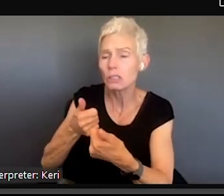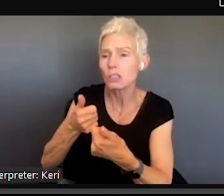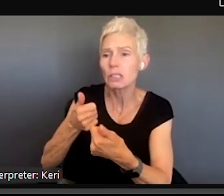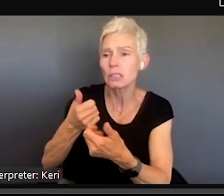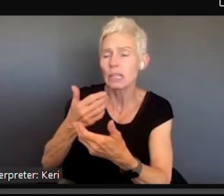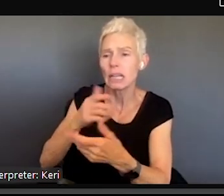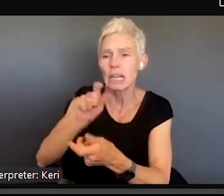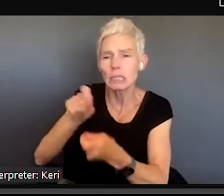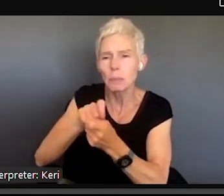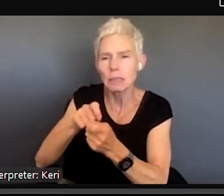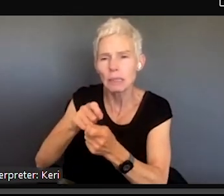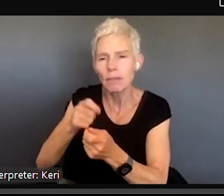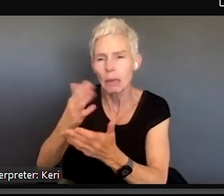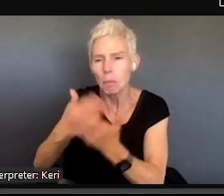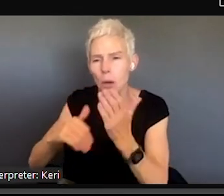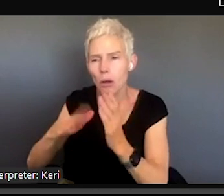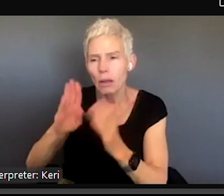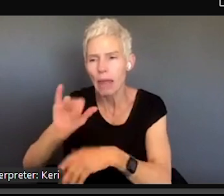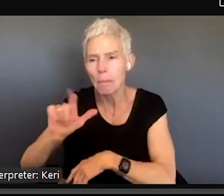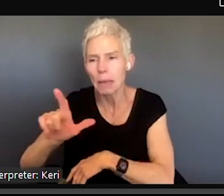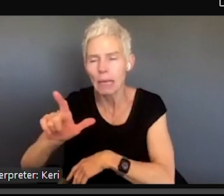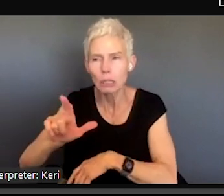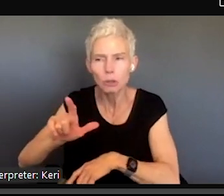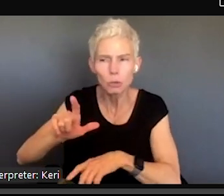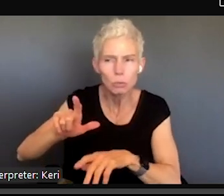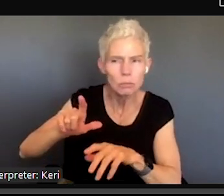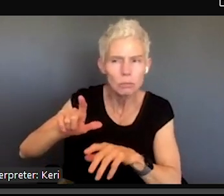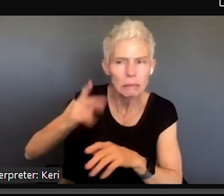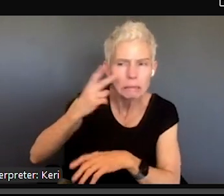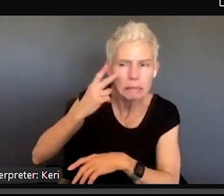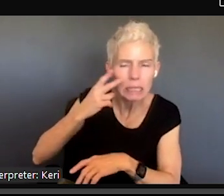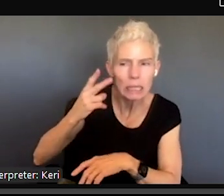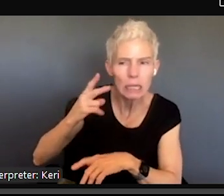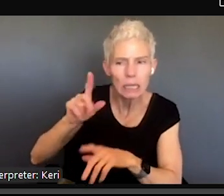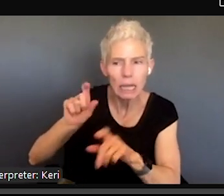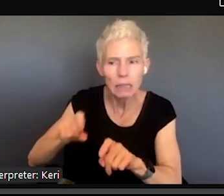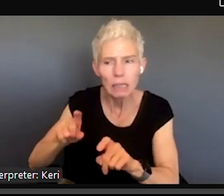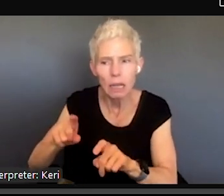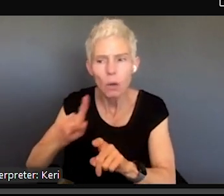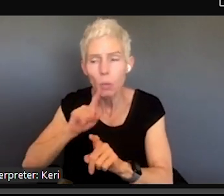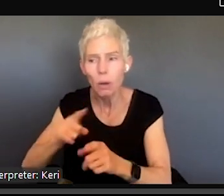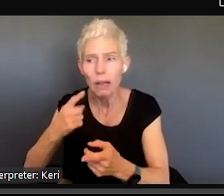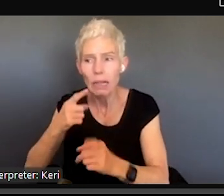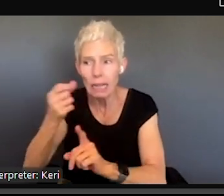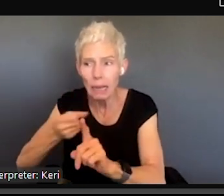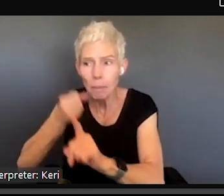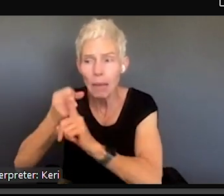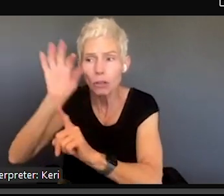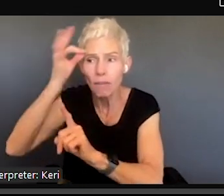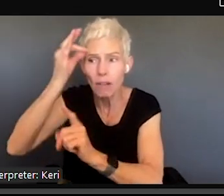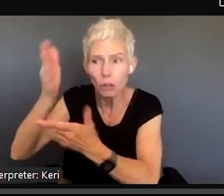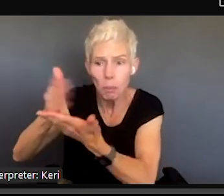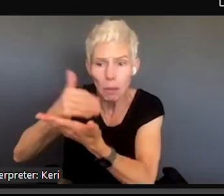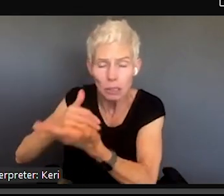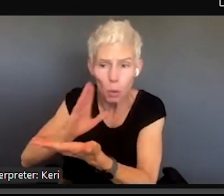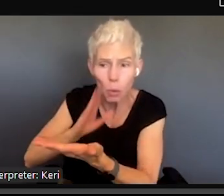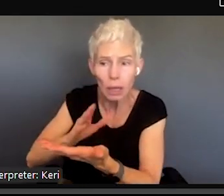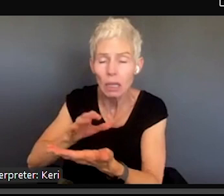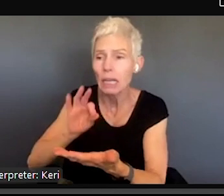bill to test whether or not they have an effect on the federal budget. And if they do not, then they